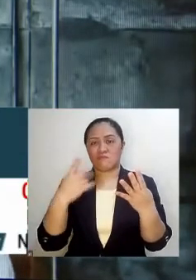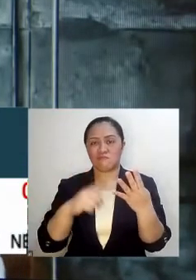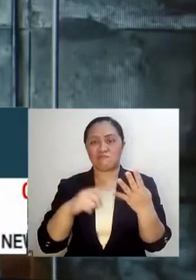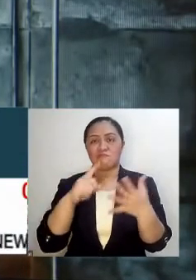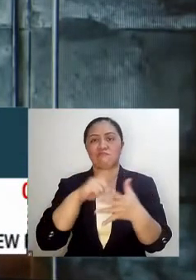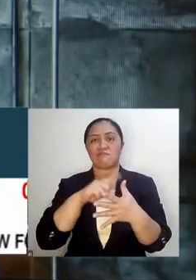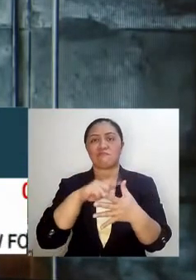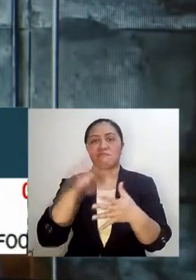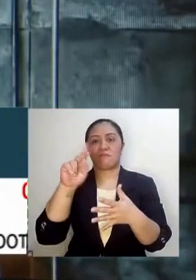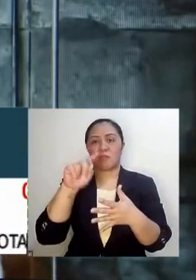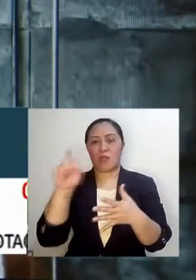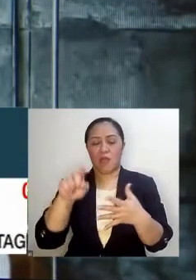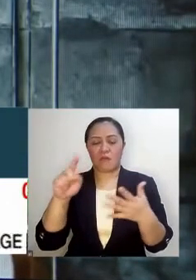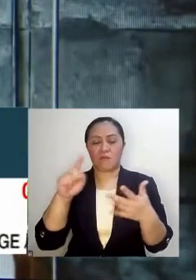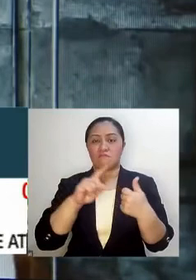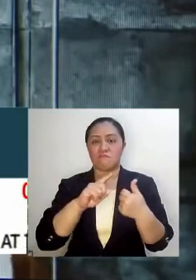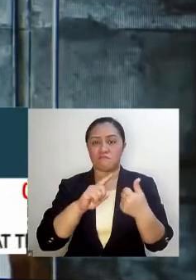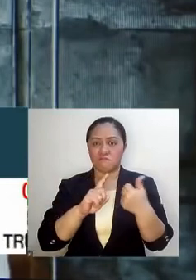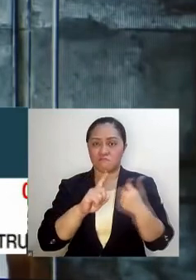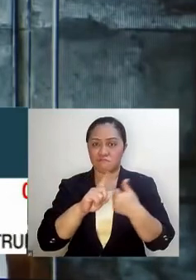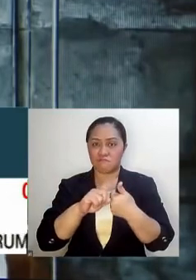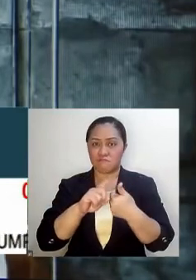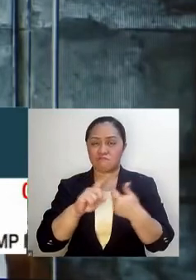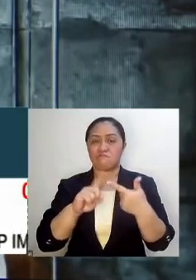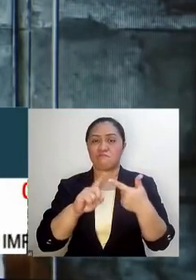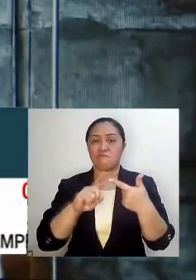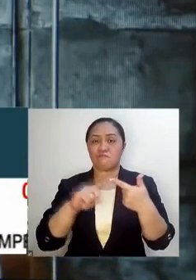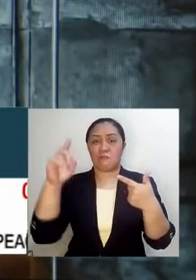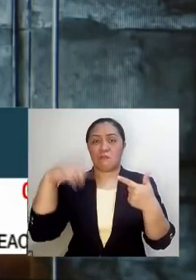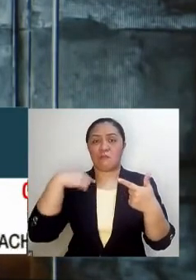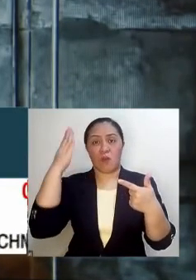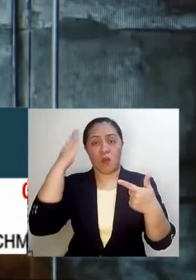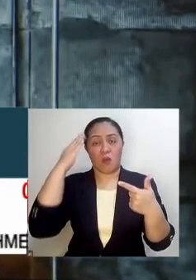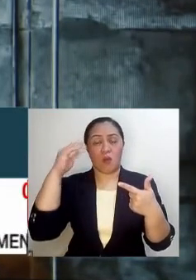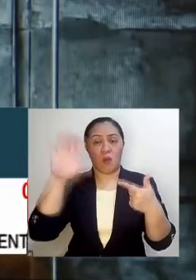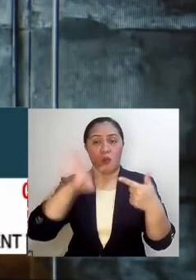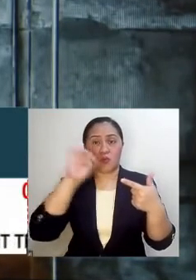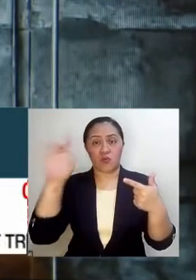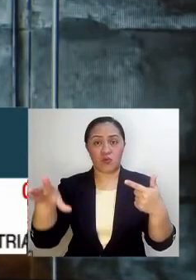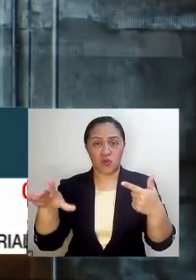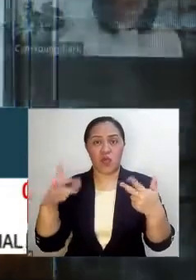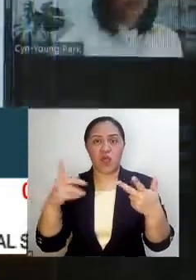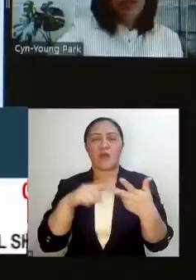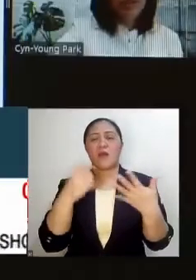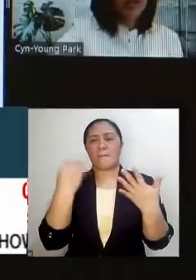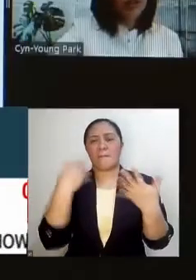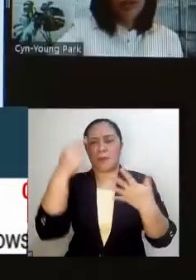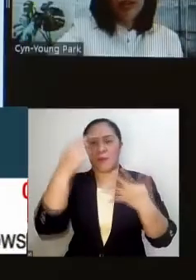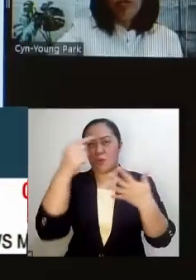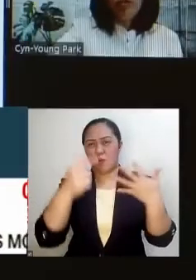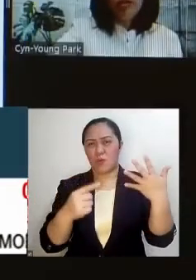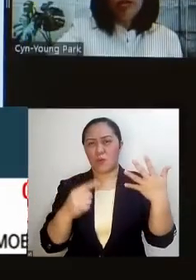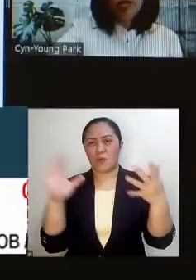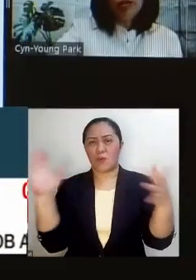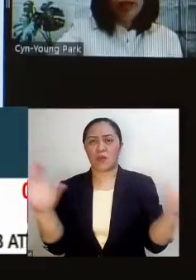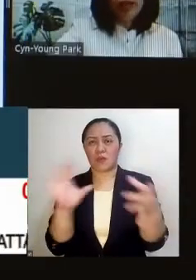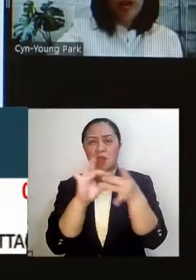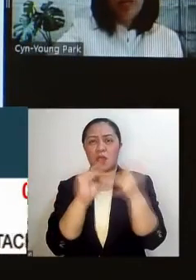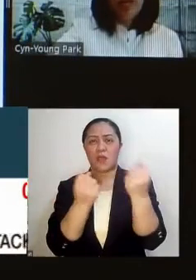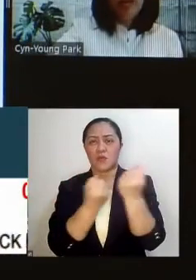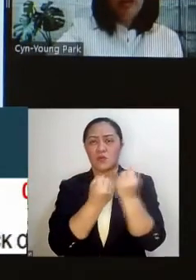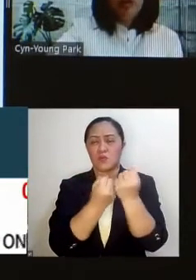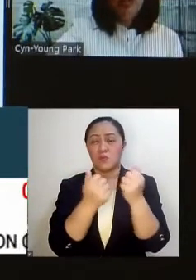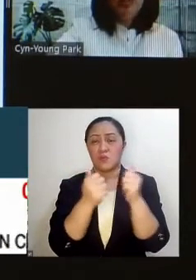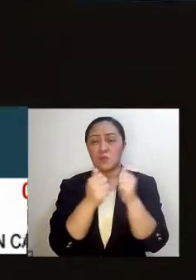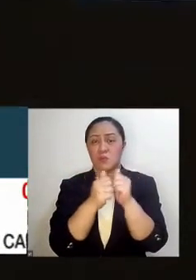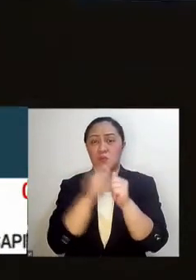since Australia is also part of a stronger the regional value chain in Asia Pacific. Park, however, says the